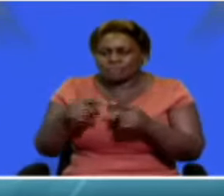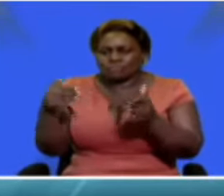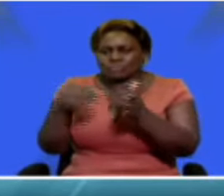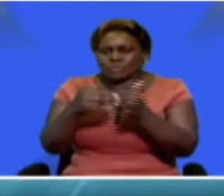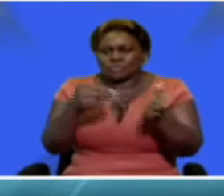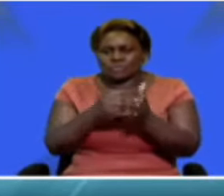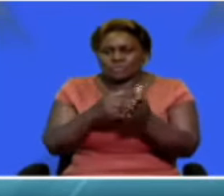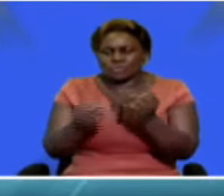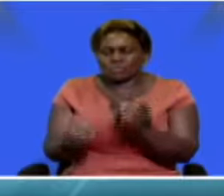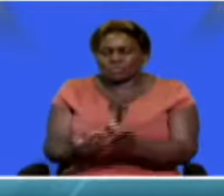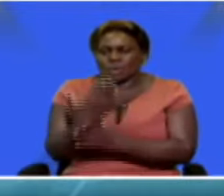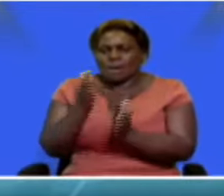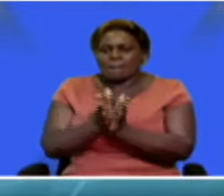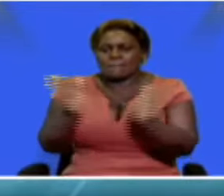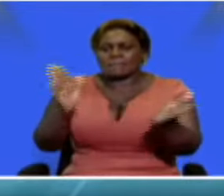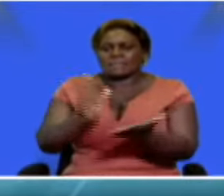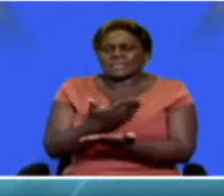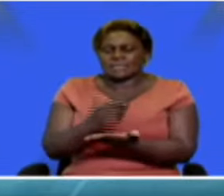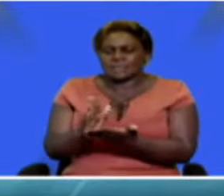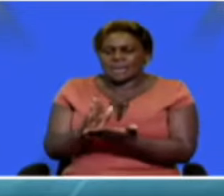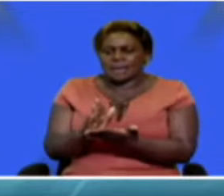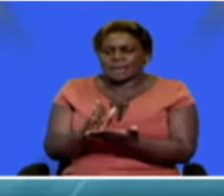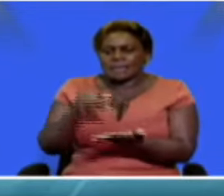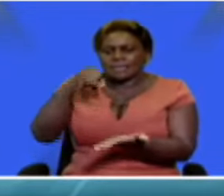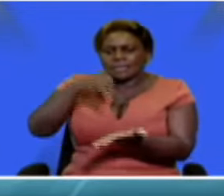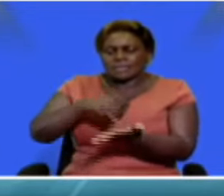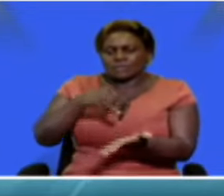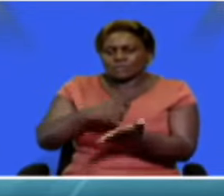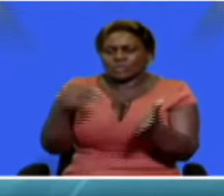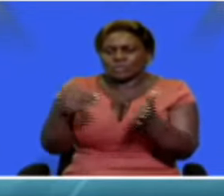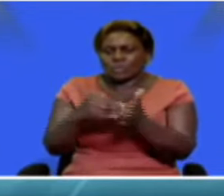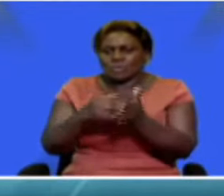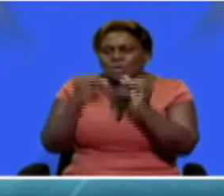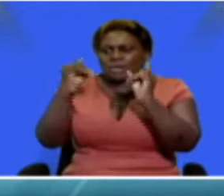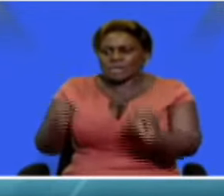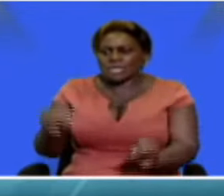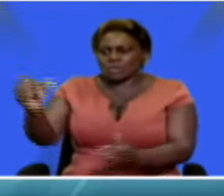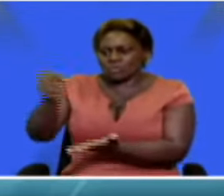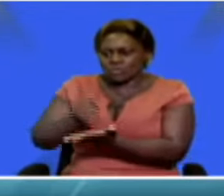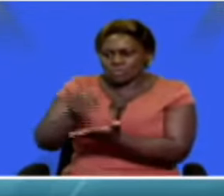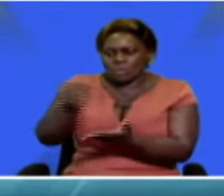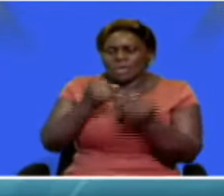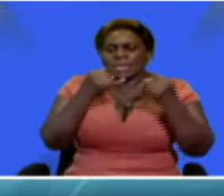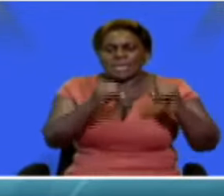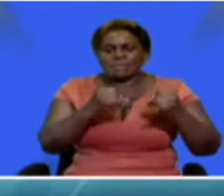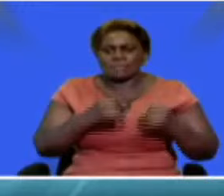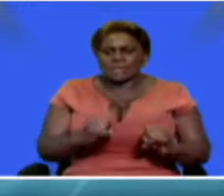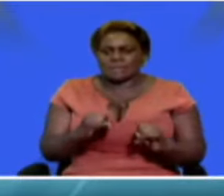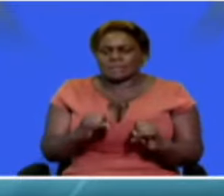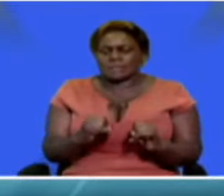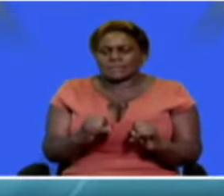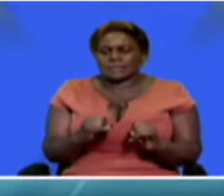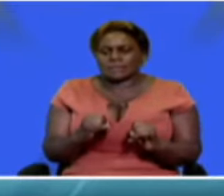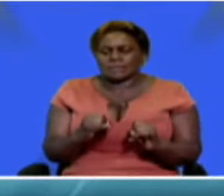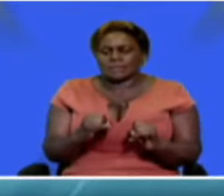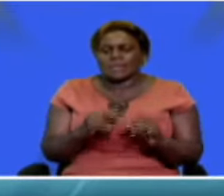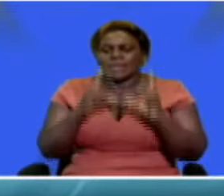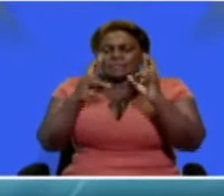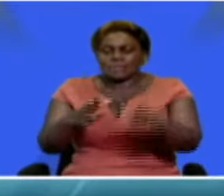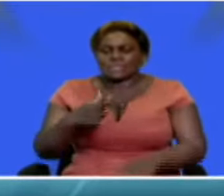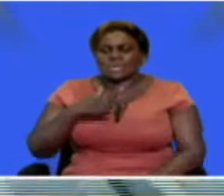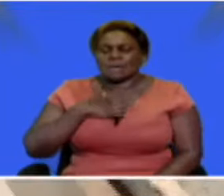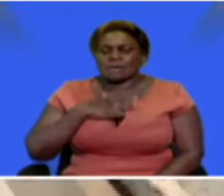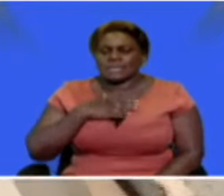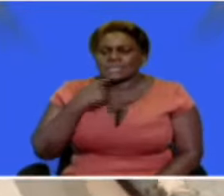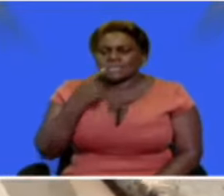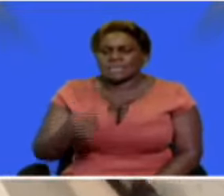the growth of the public sector wage bill, including suspending new recruitments and implementing a wage freeze. Sophia Ali